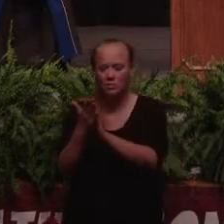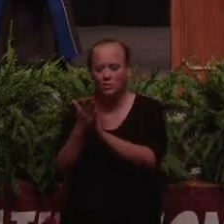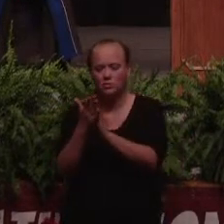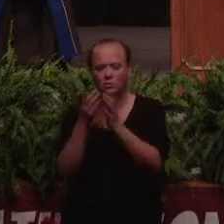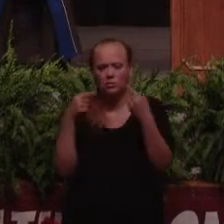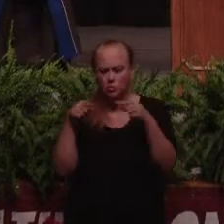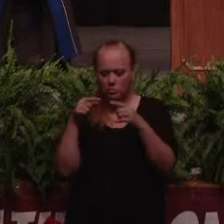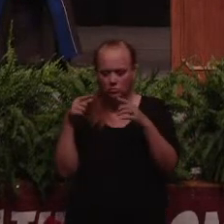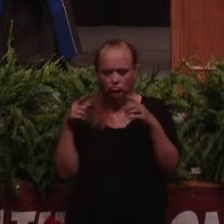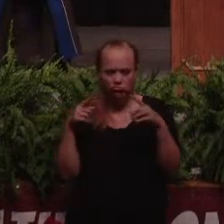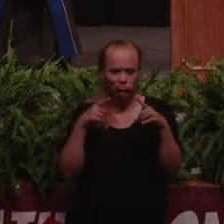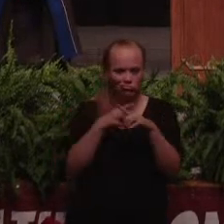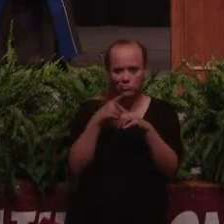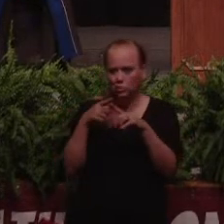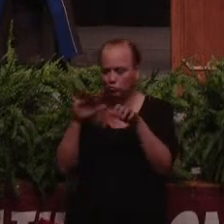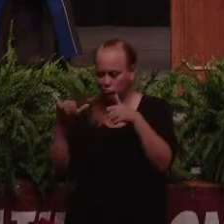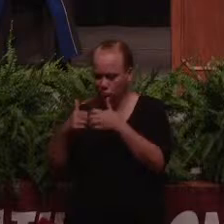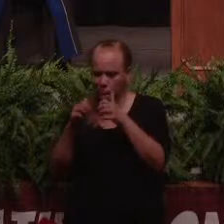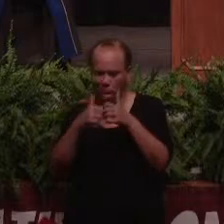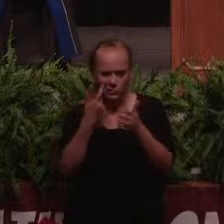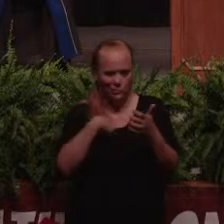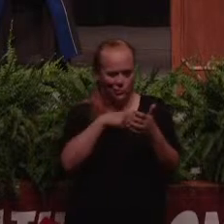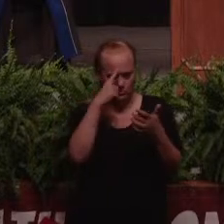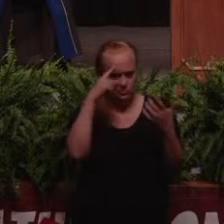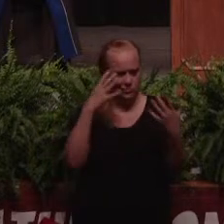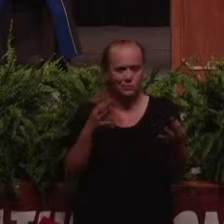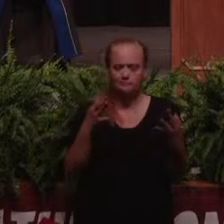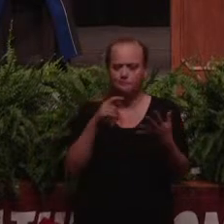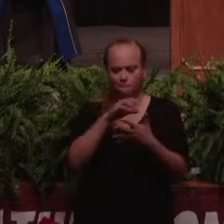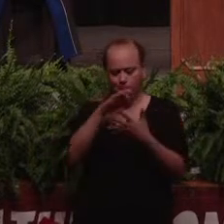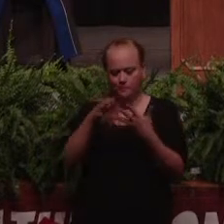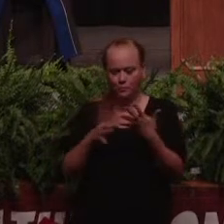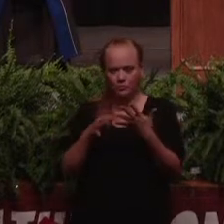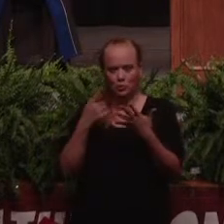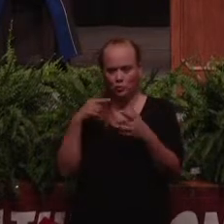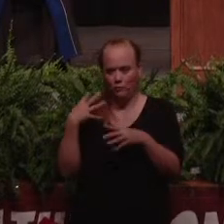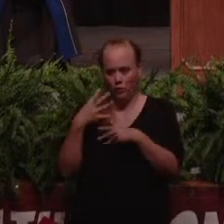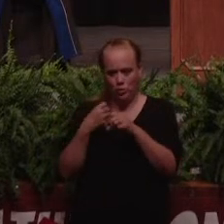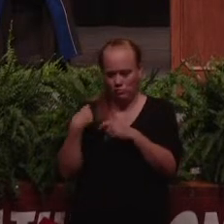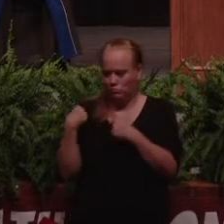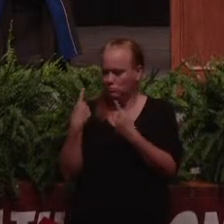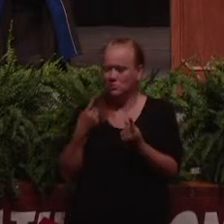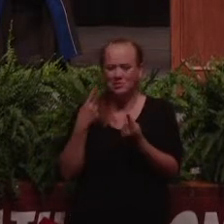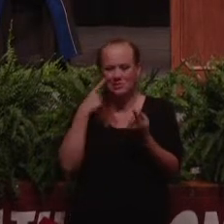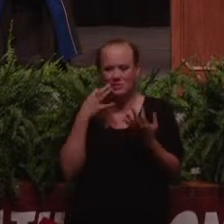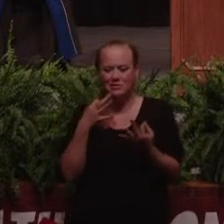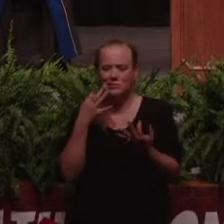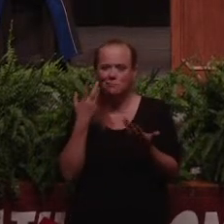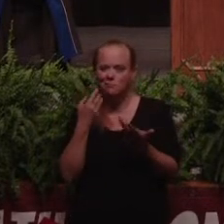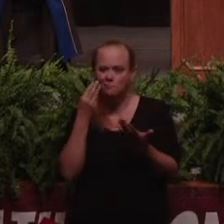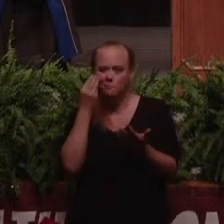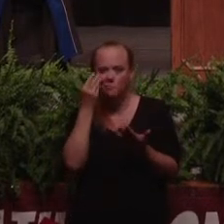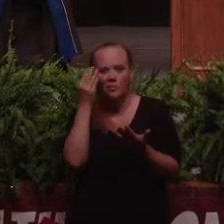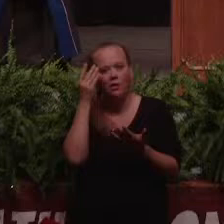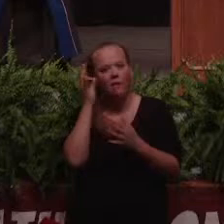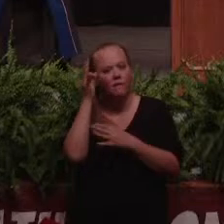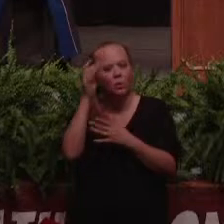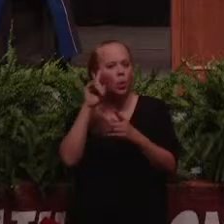Through our paths, we had the right of choice, where our choices throughout our 4 years helped us decide what we see in our